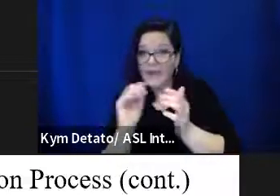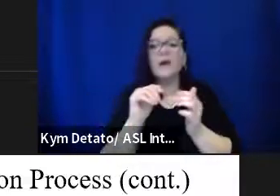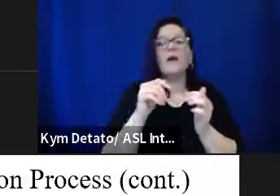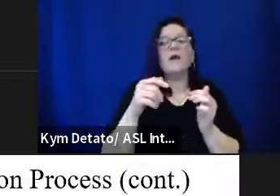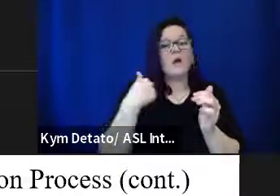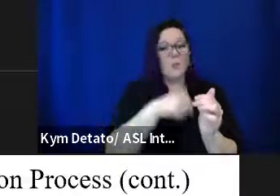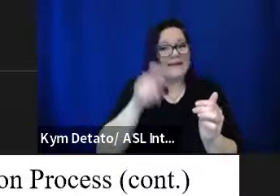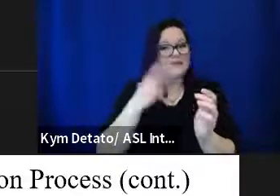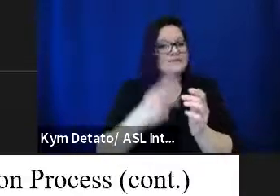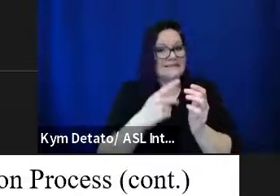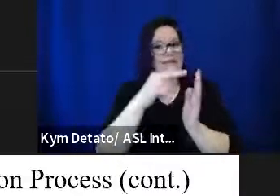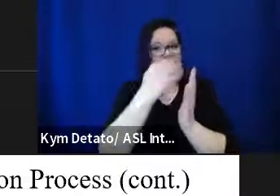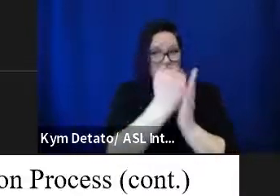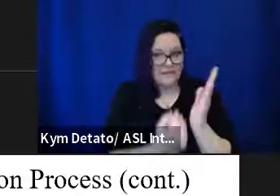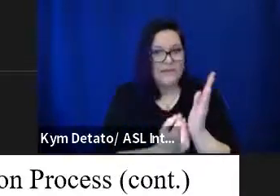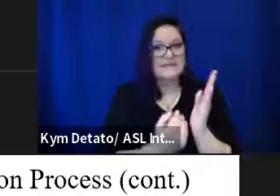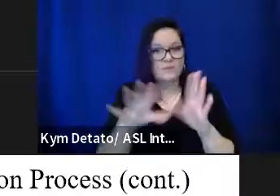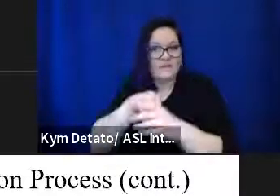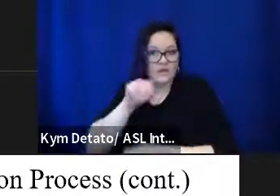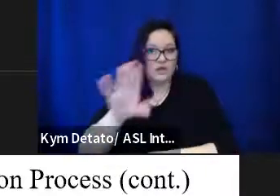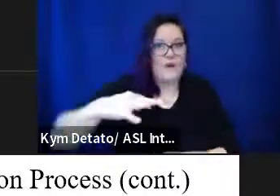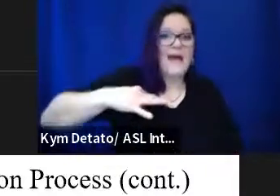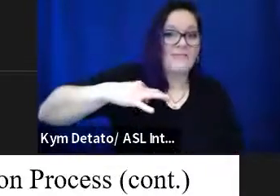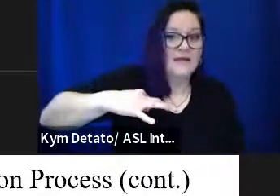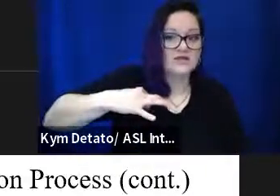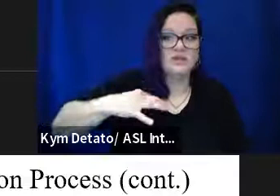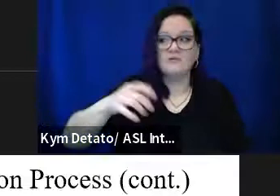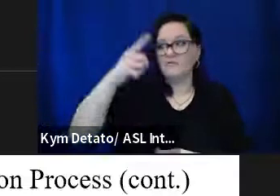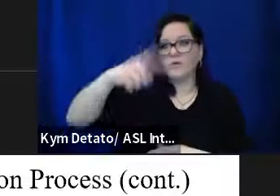of contractors in your application.